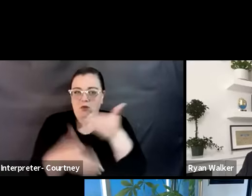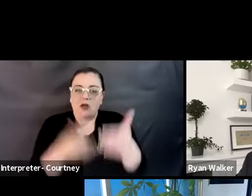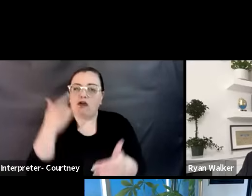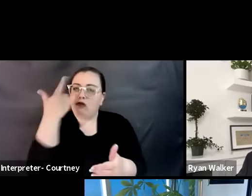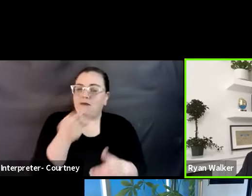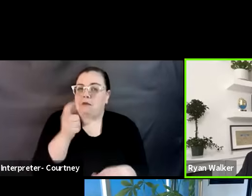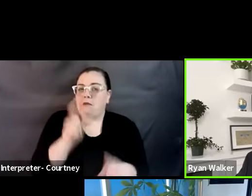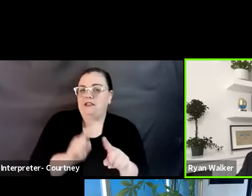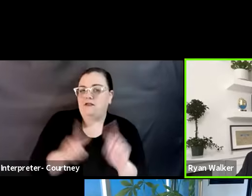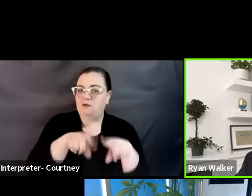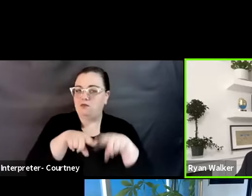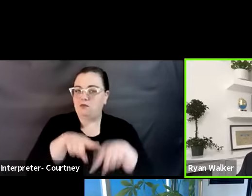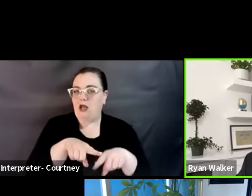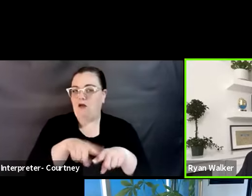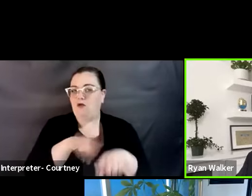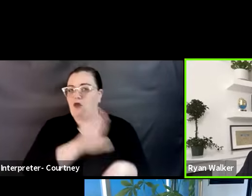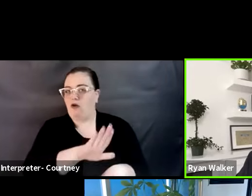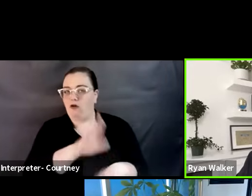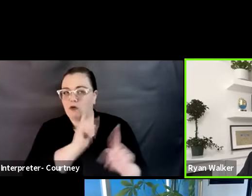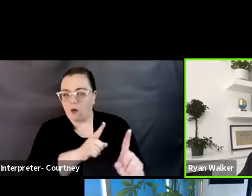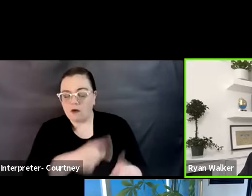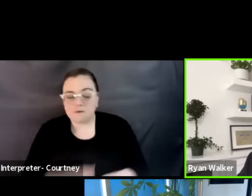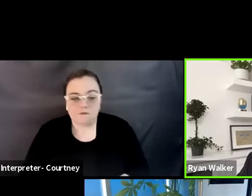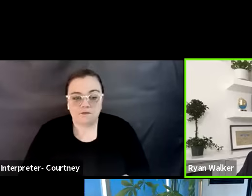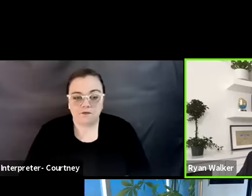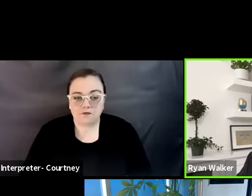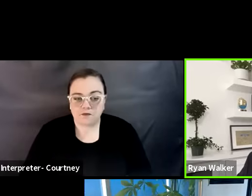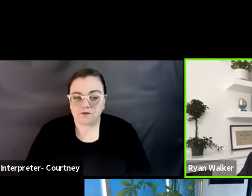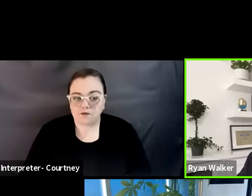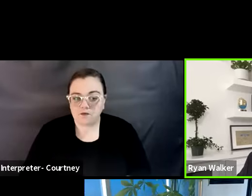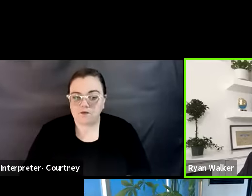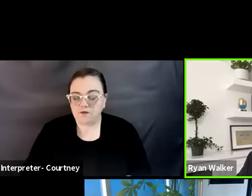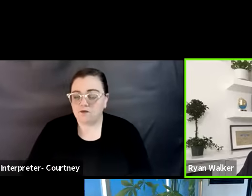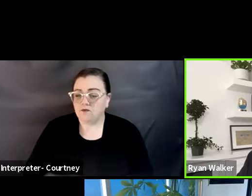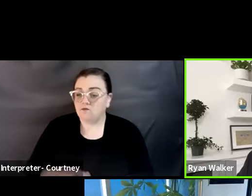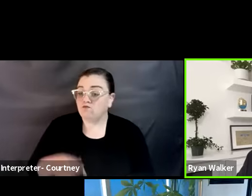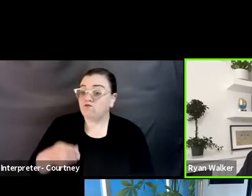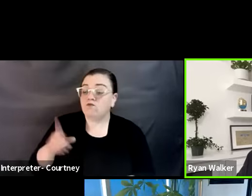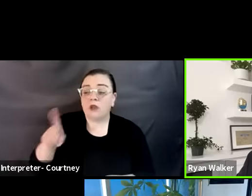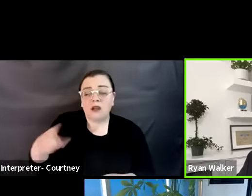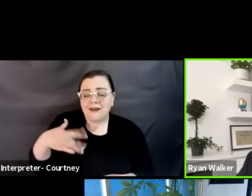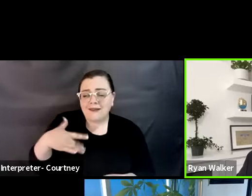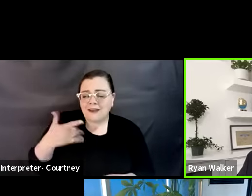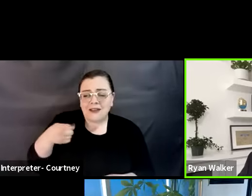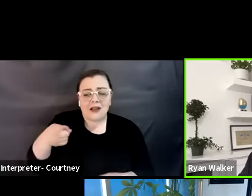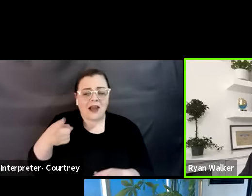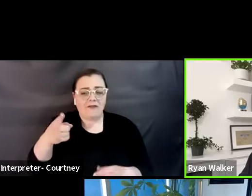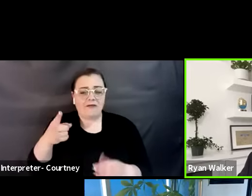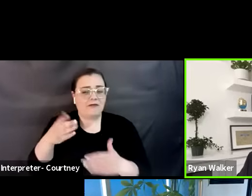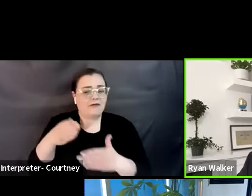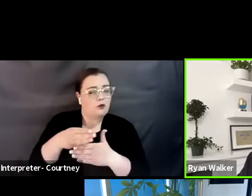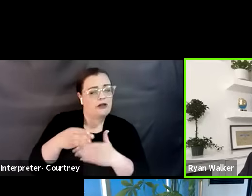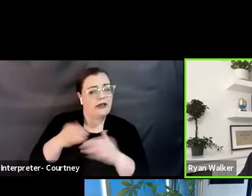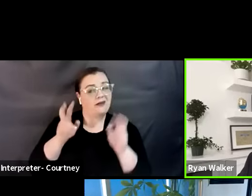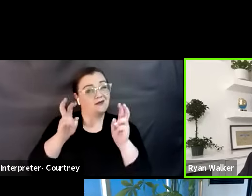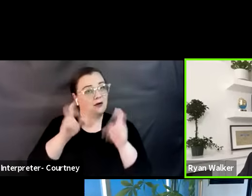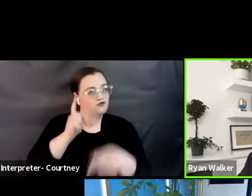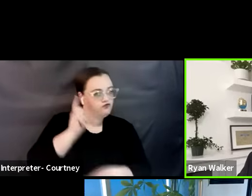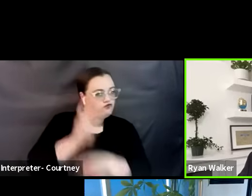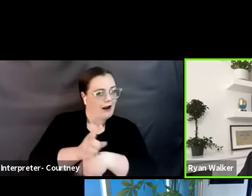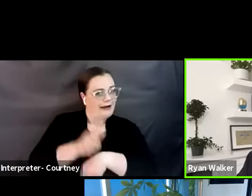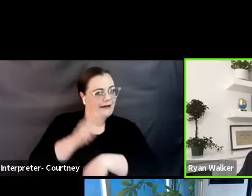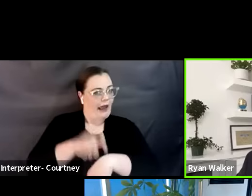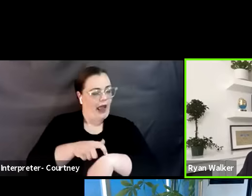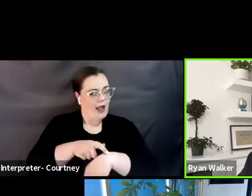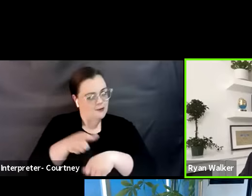are. Absolutely. Do you find that there's a general threshold that is the right time for a new singer-songwriter or performer to